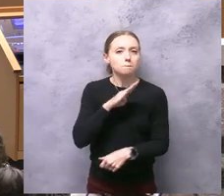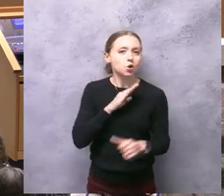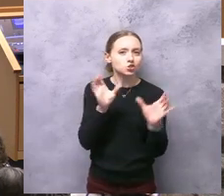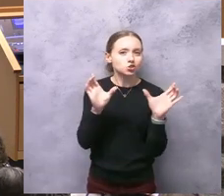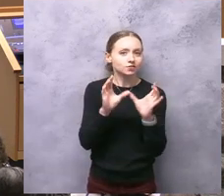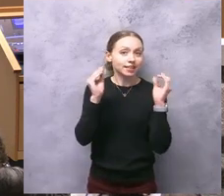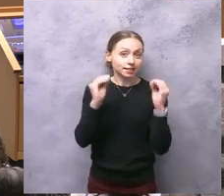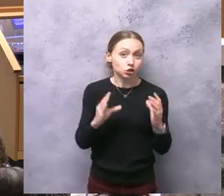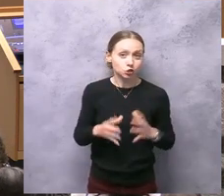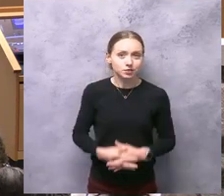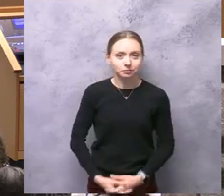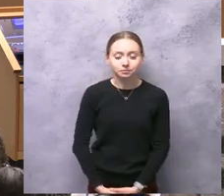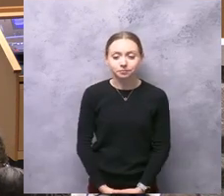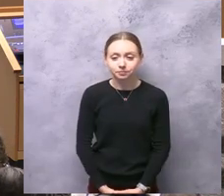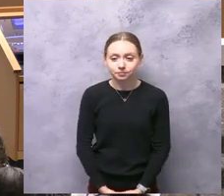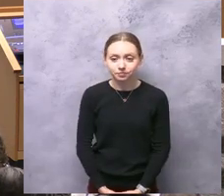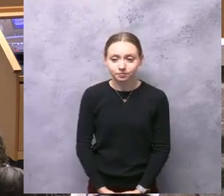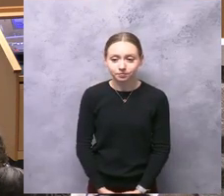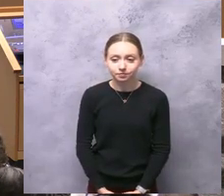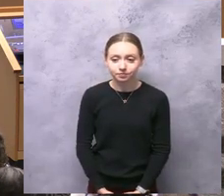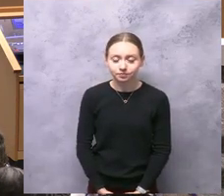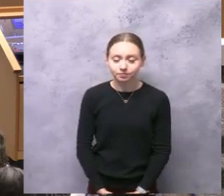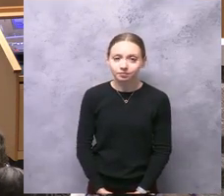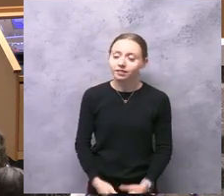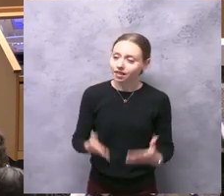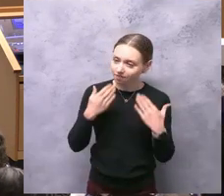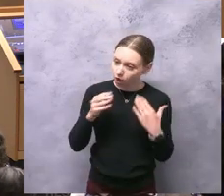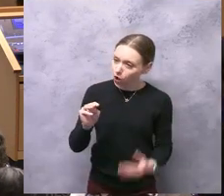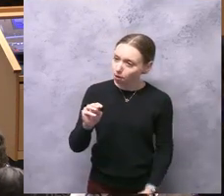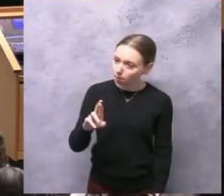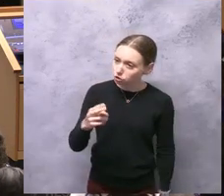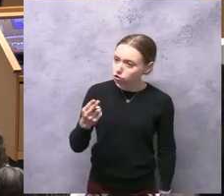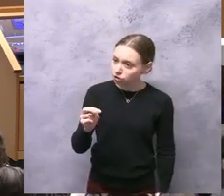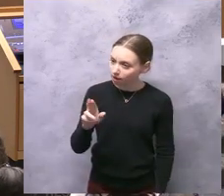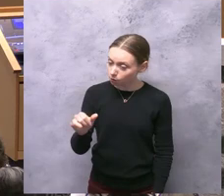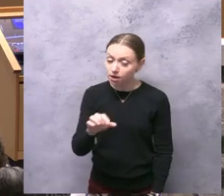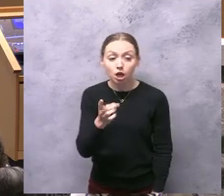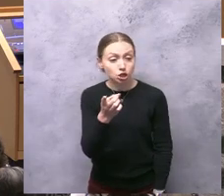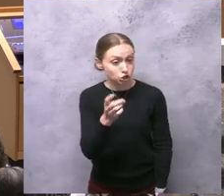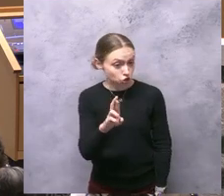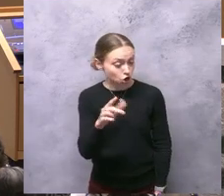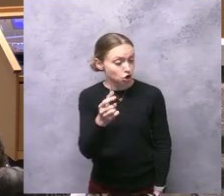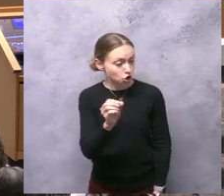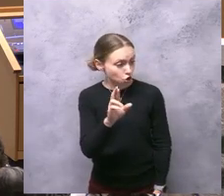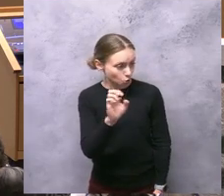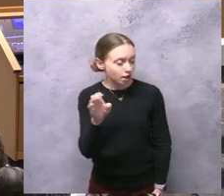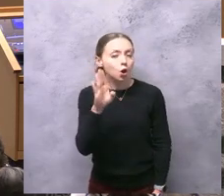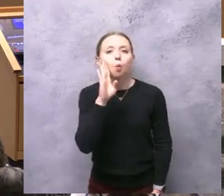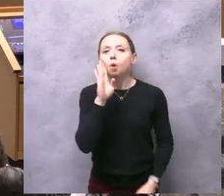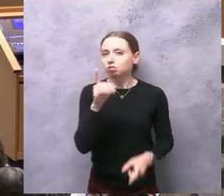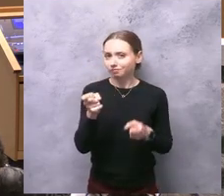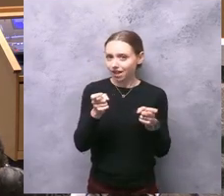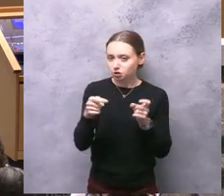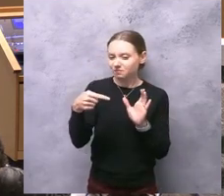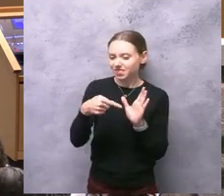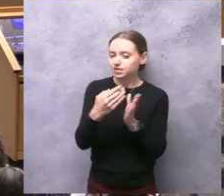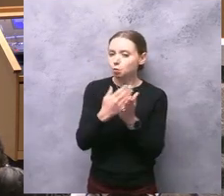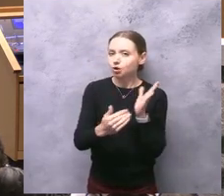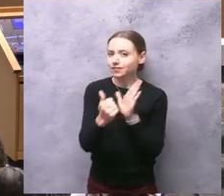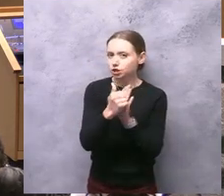Go down there. Thank you, Mr. Hendry. And actually, Dr. Gorey is going to handle this agenda item. Thank